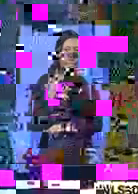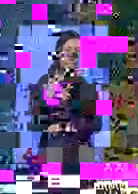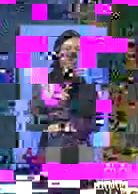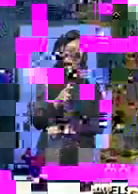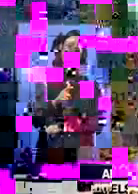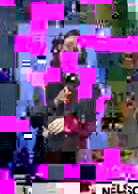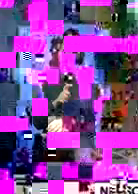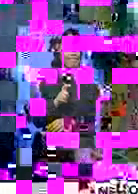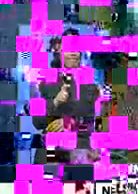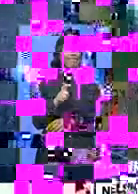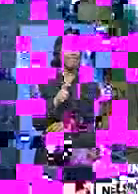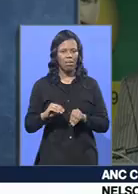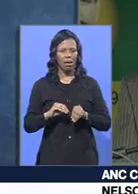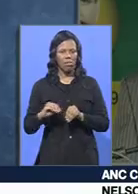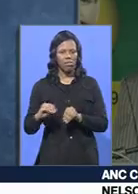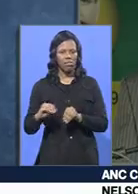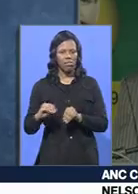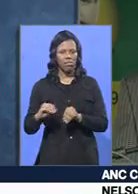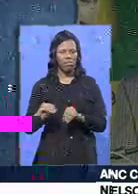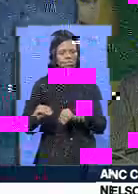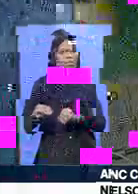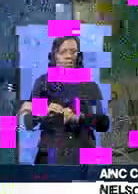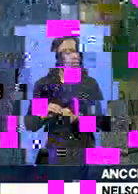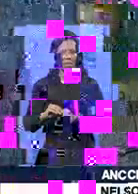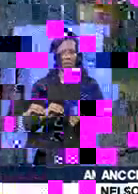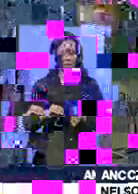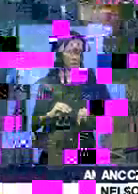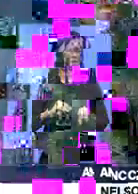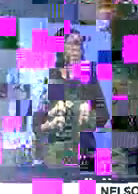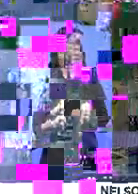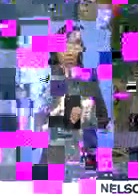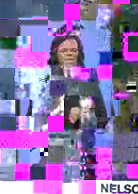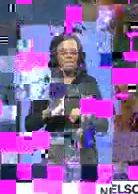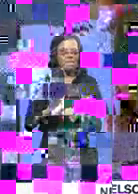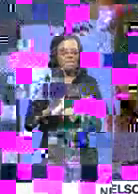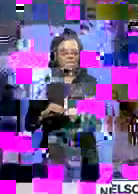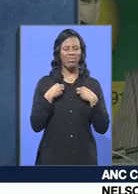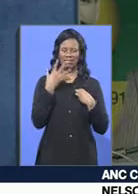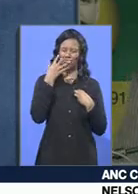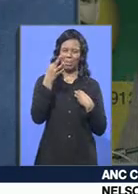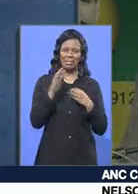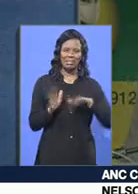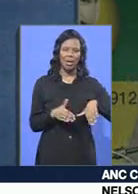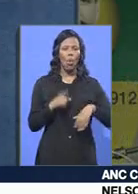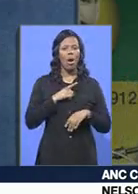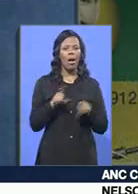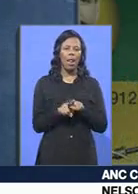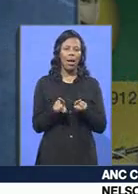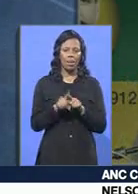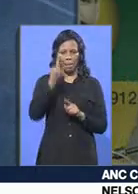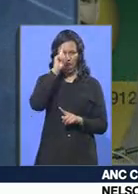holding on to a dream, quite only South Africa, hidden somewhere